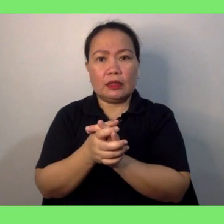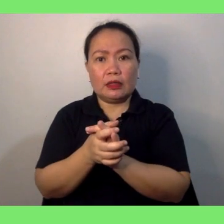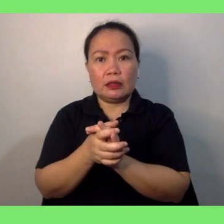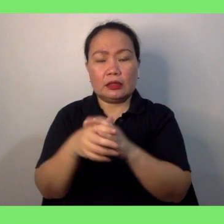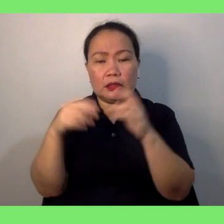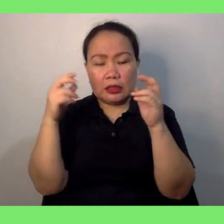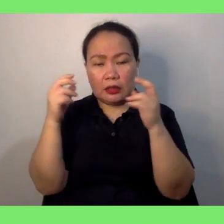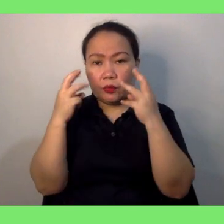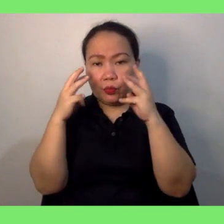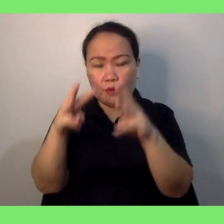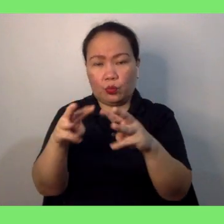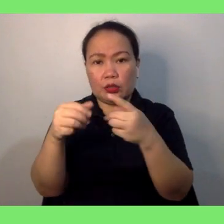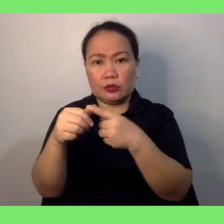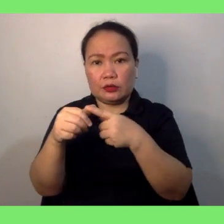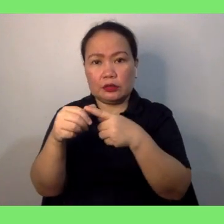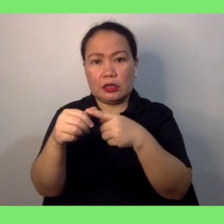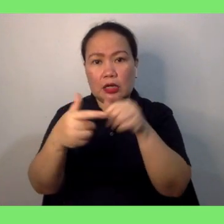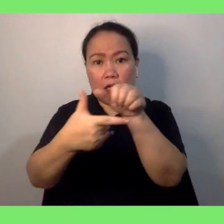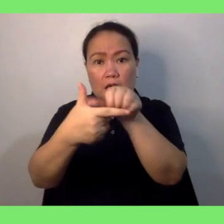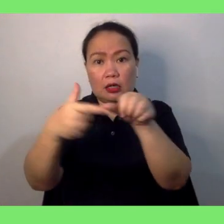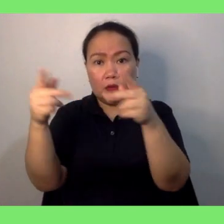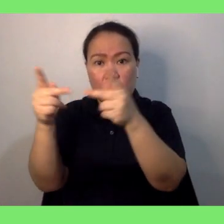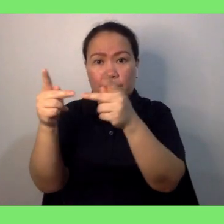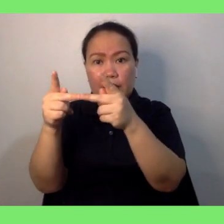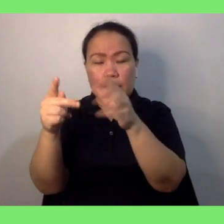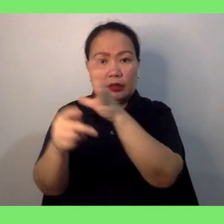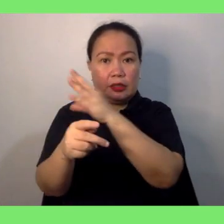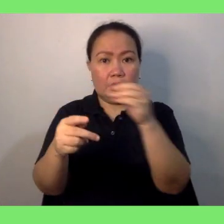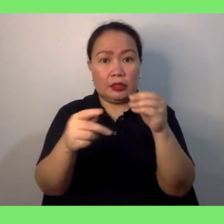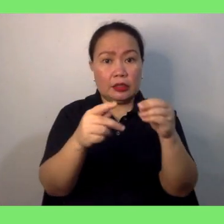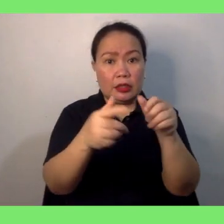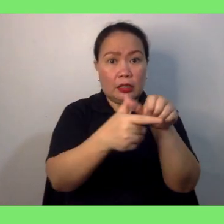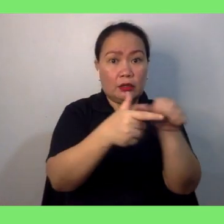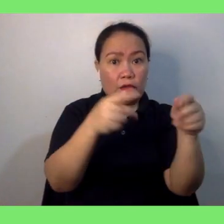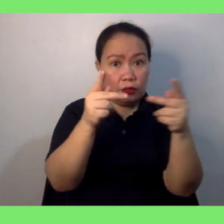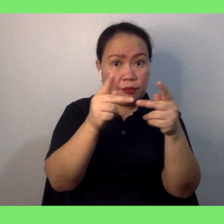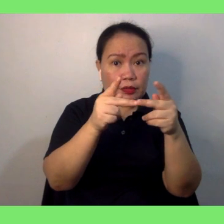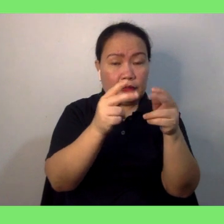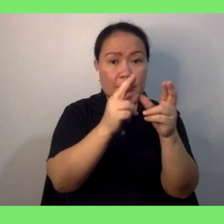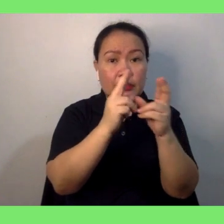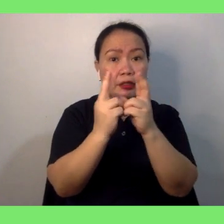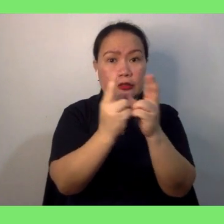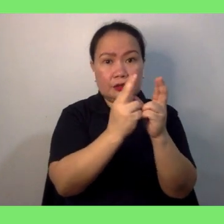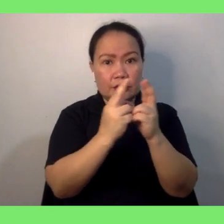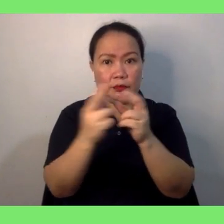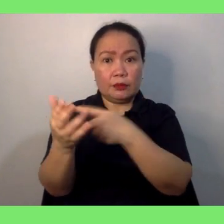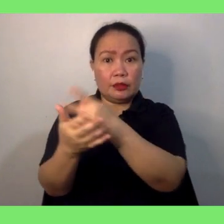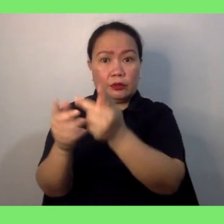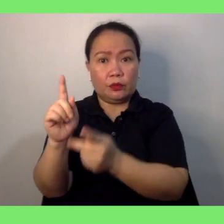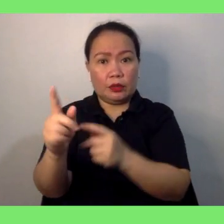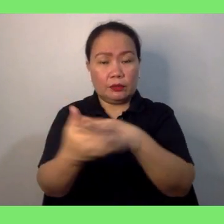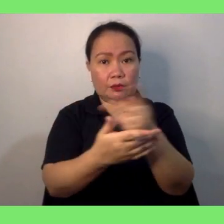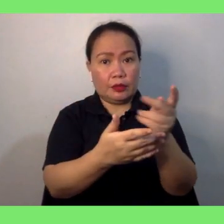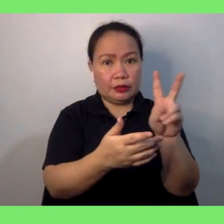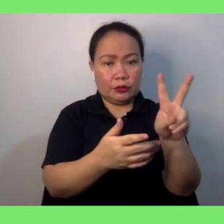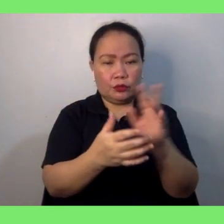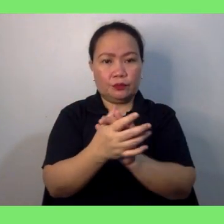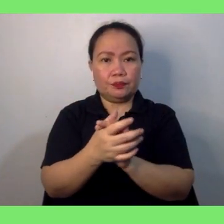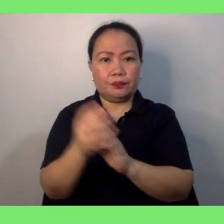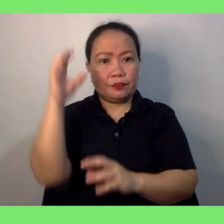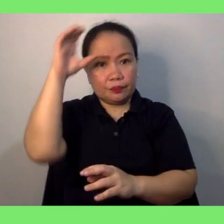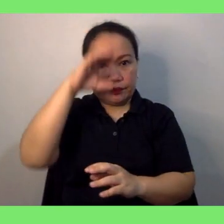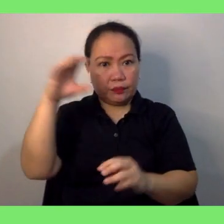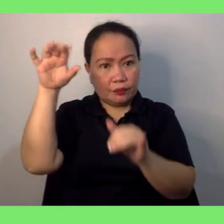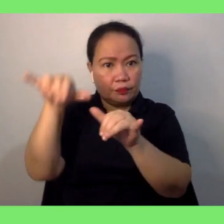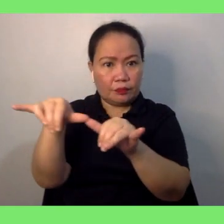and angle pair relationship. May part 1 and part 2 po tayo nun. Okay? So, find the measure of all the other angles.